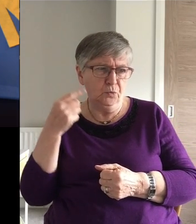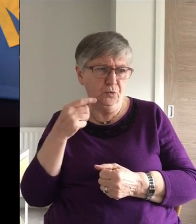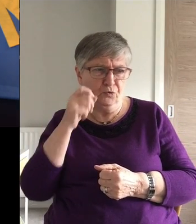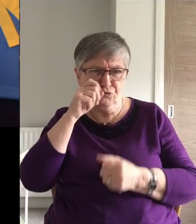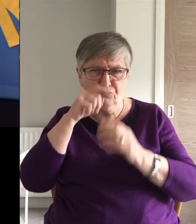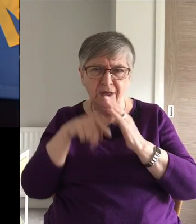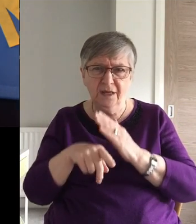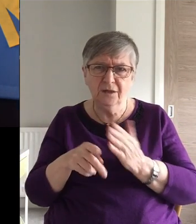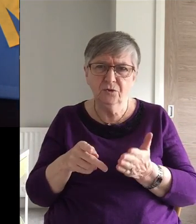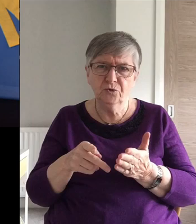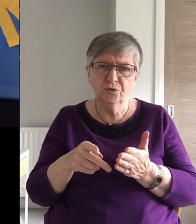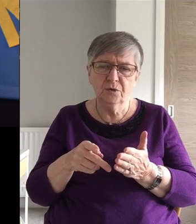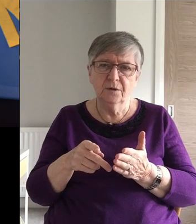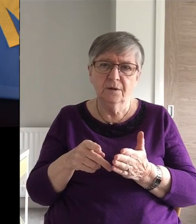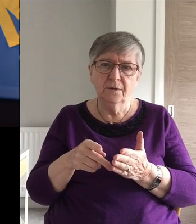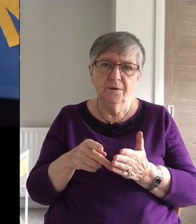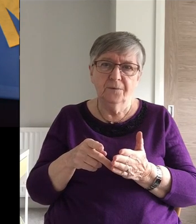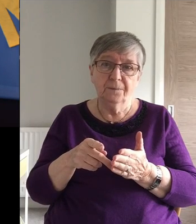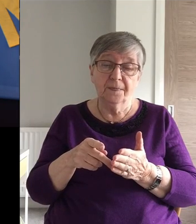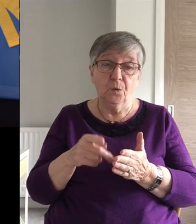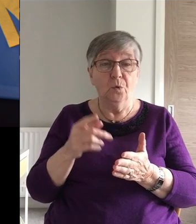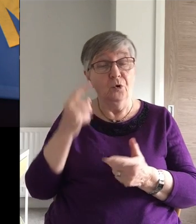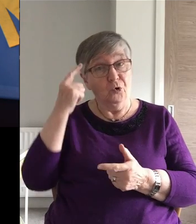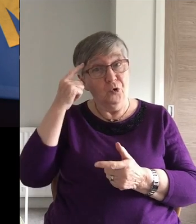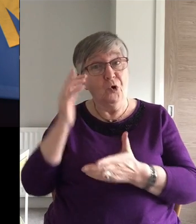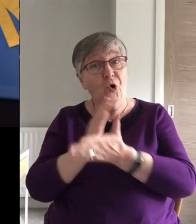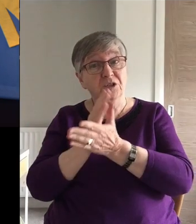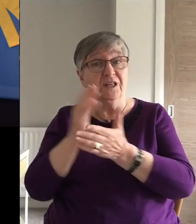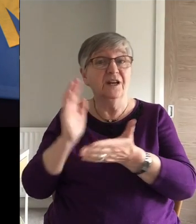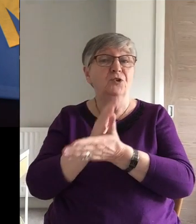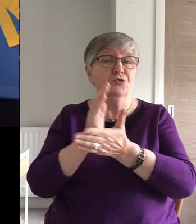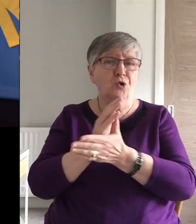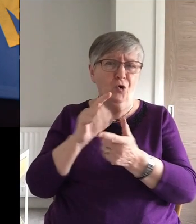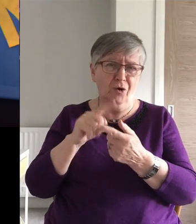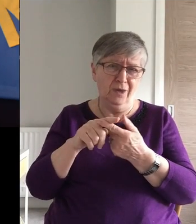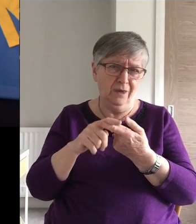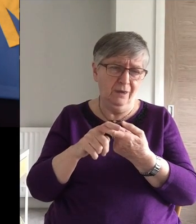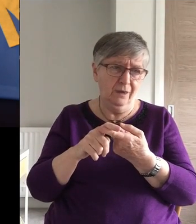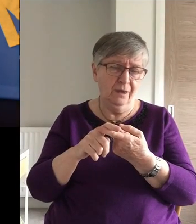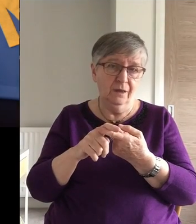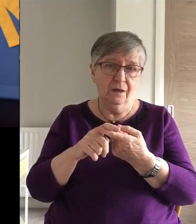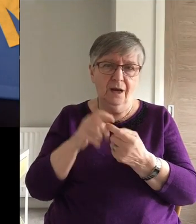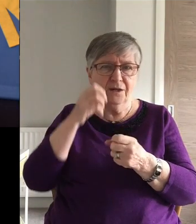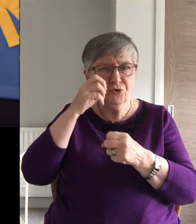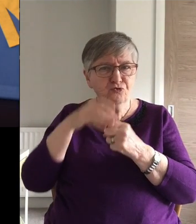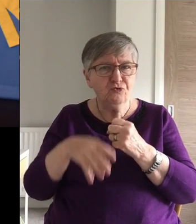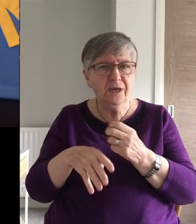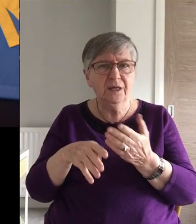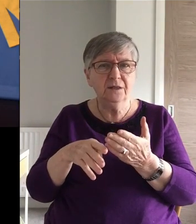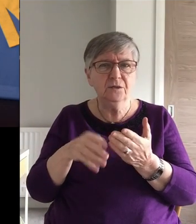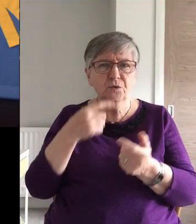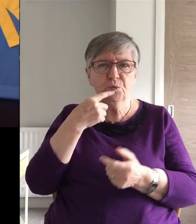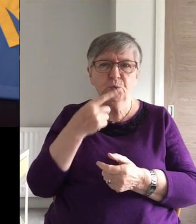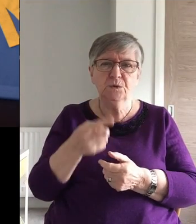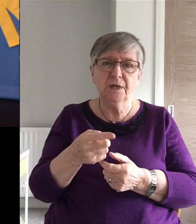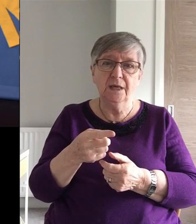sounds strange to be asked to consider it joy when you've got trials. And it's